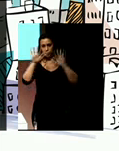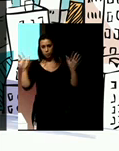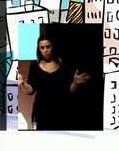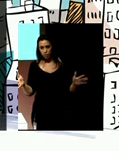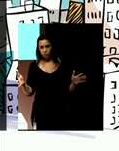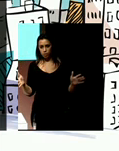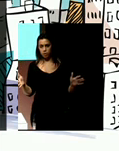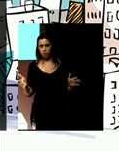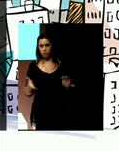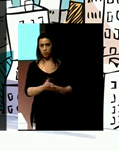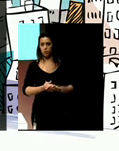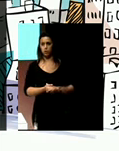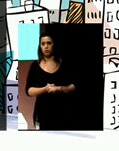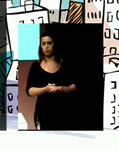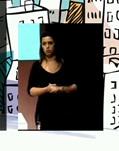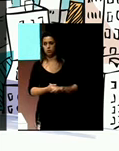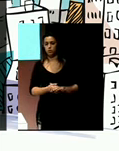Everything is clear?